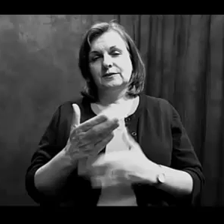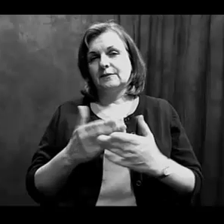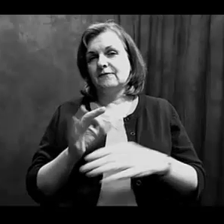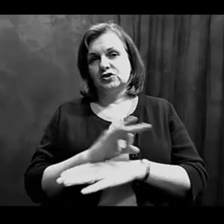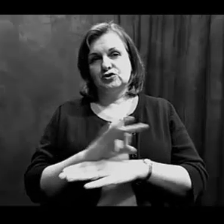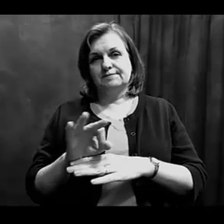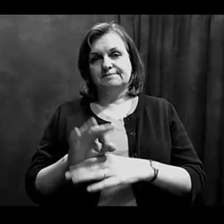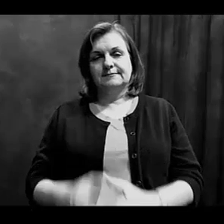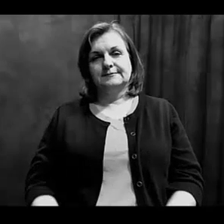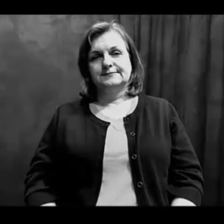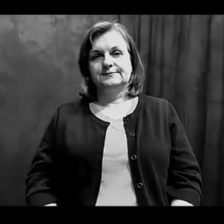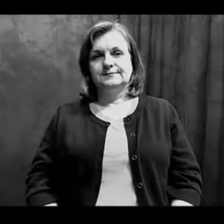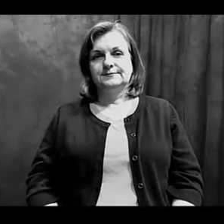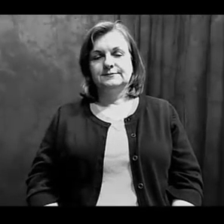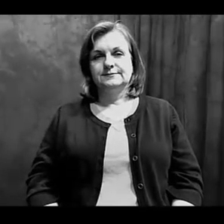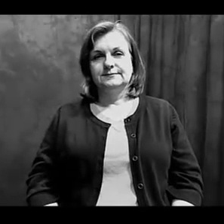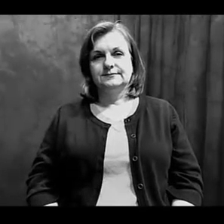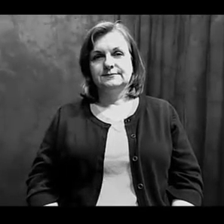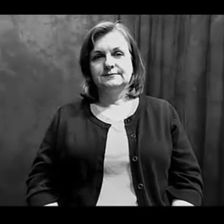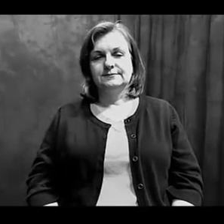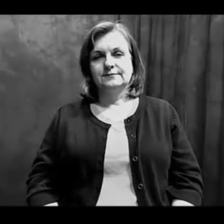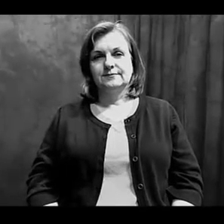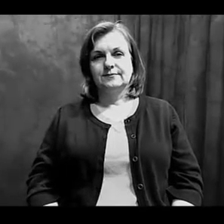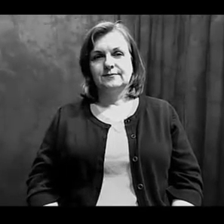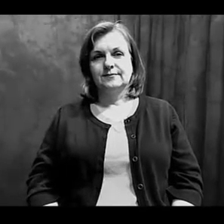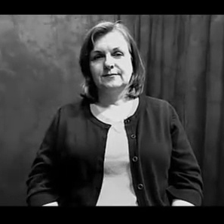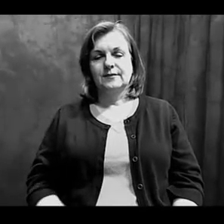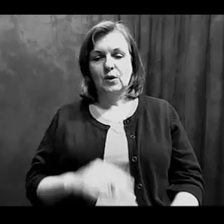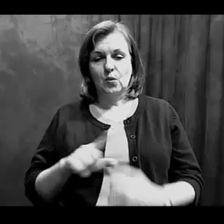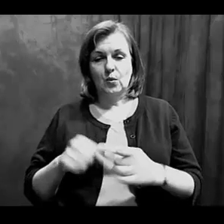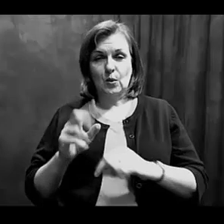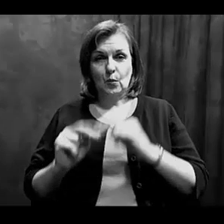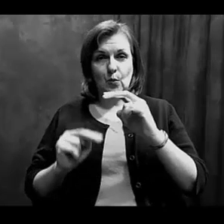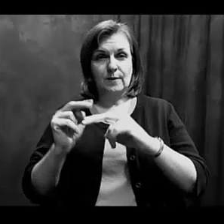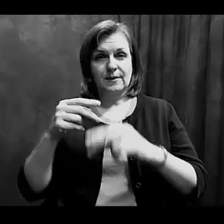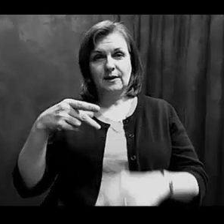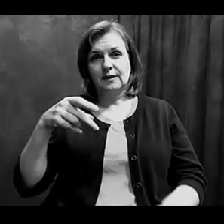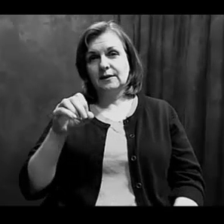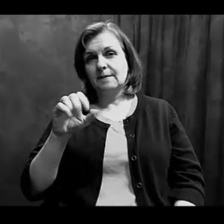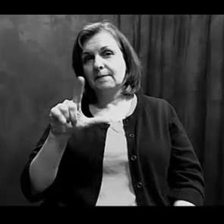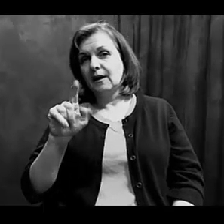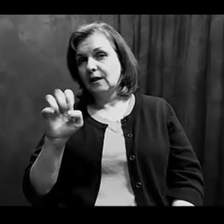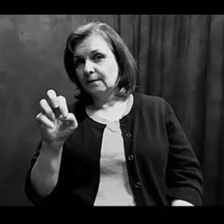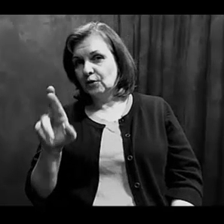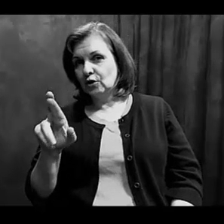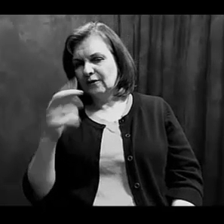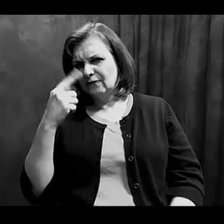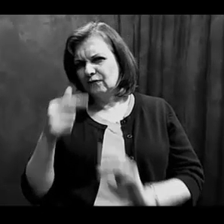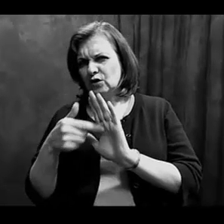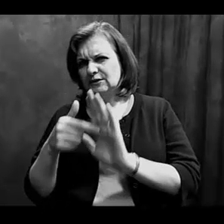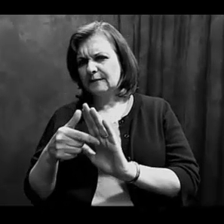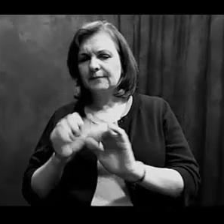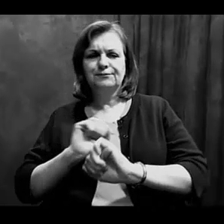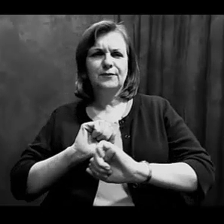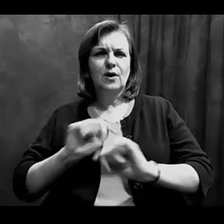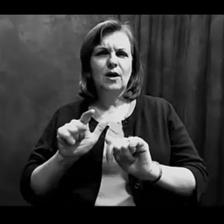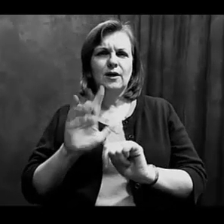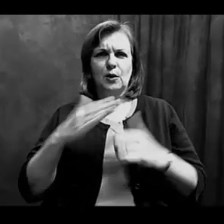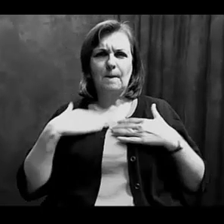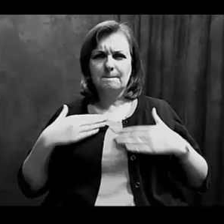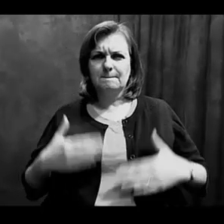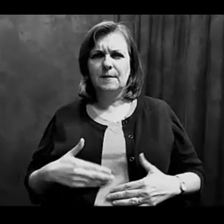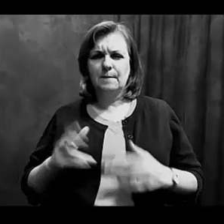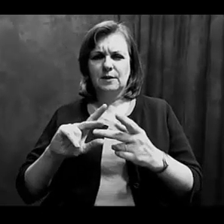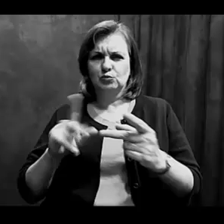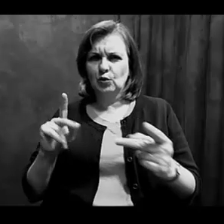complex structures that will perform a function. So when we look at polymers and building these polymers,